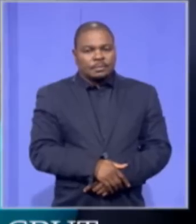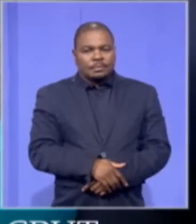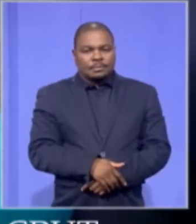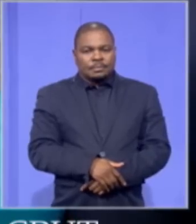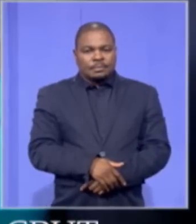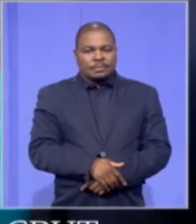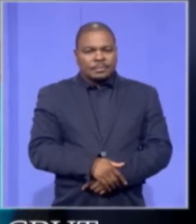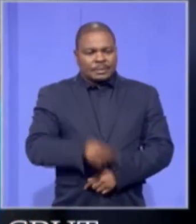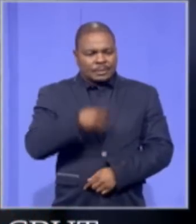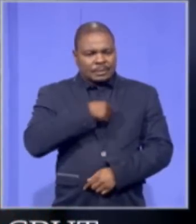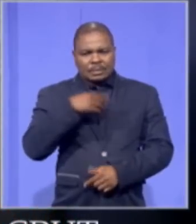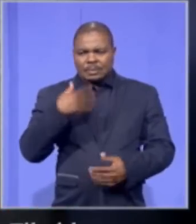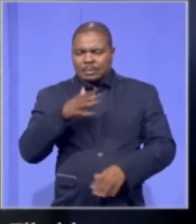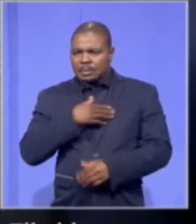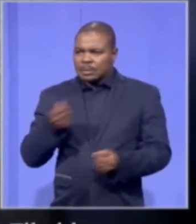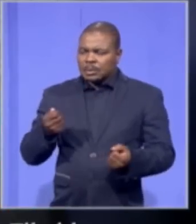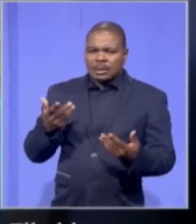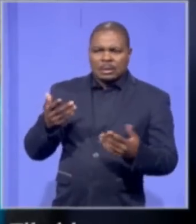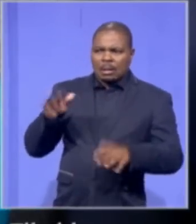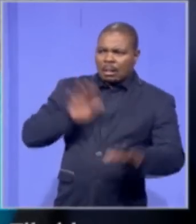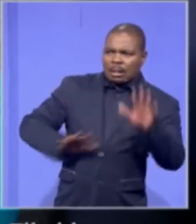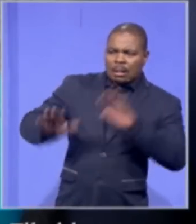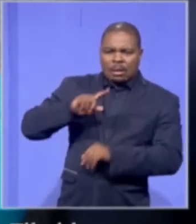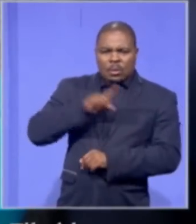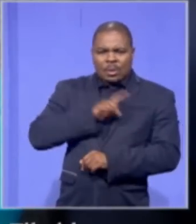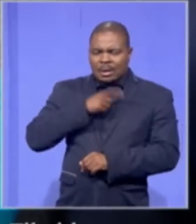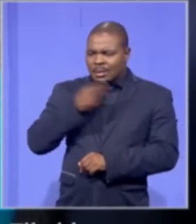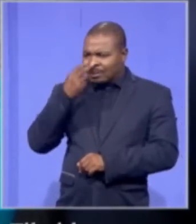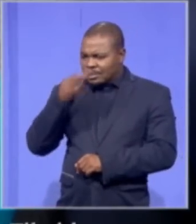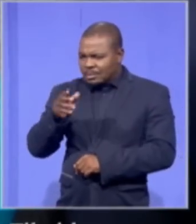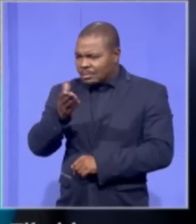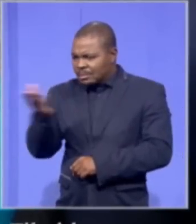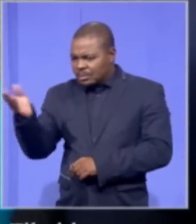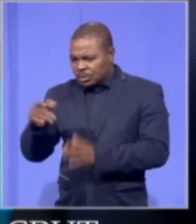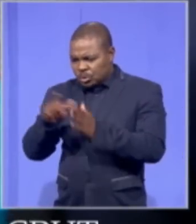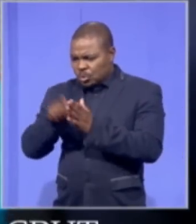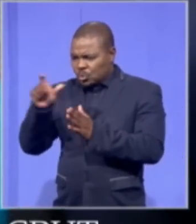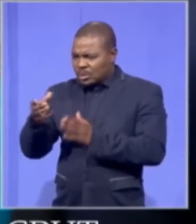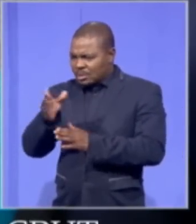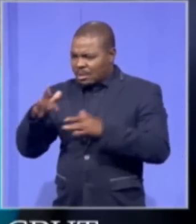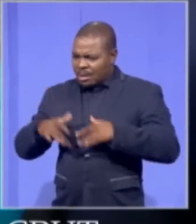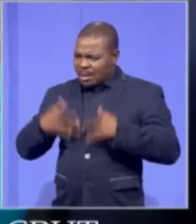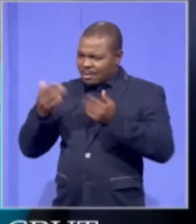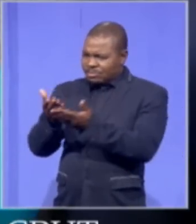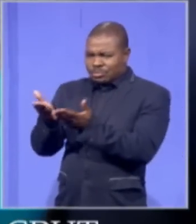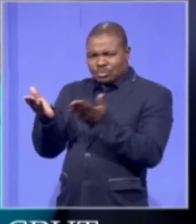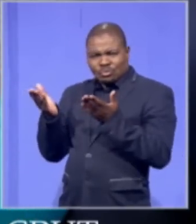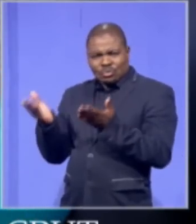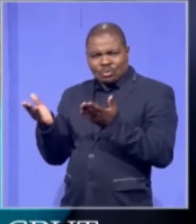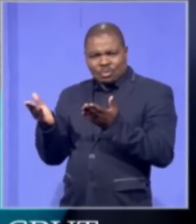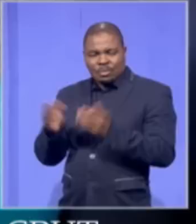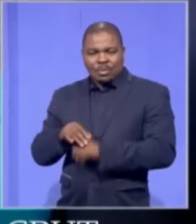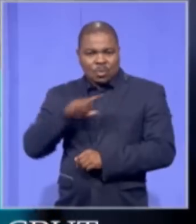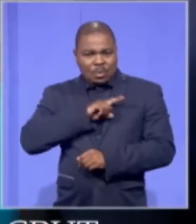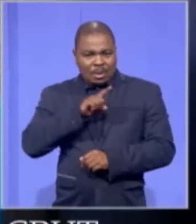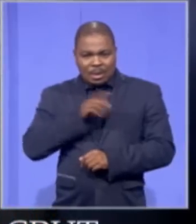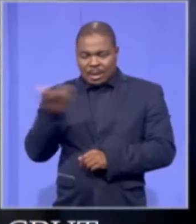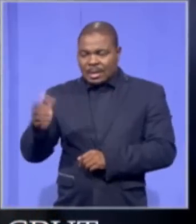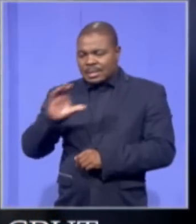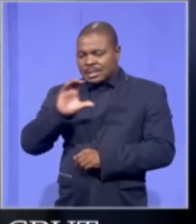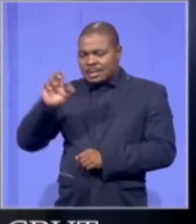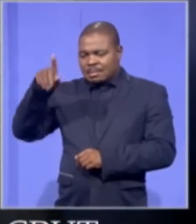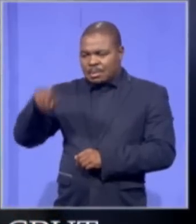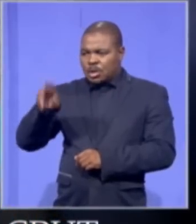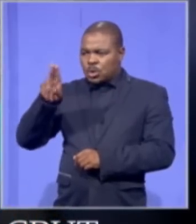was very disturbed to see the conditions in which our students are living because here at CPUT